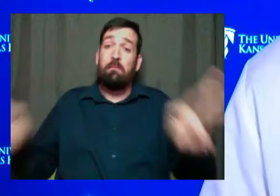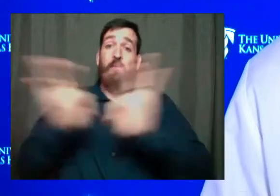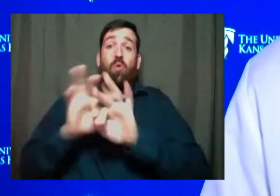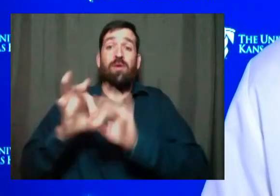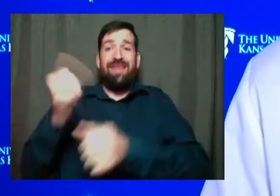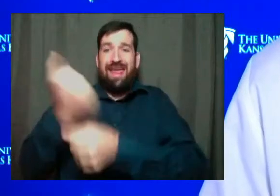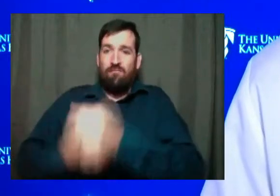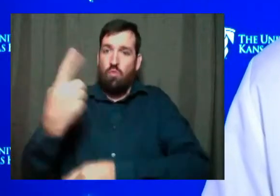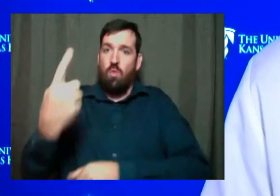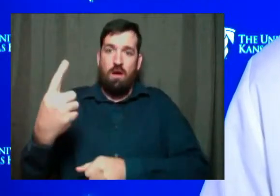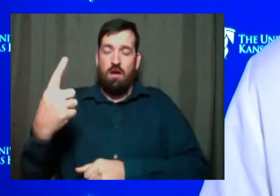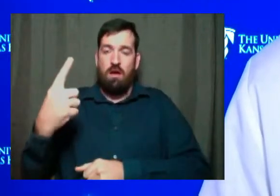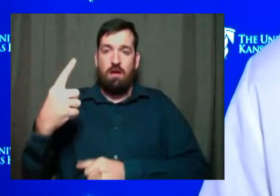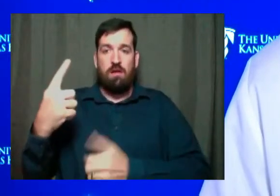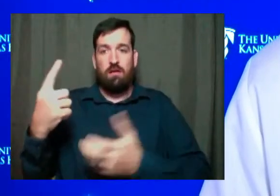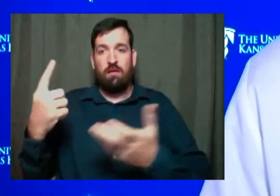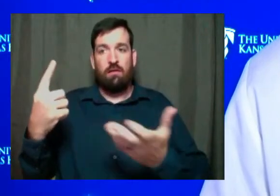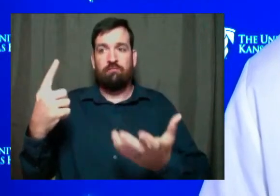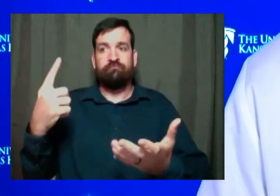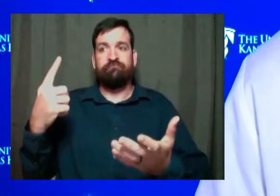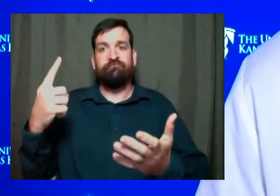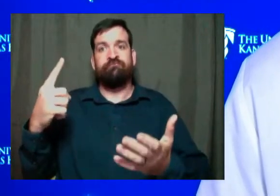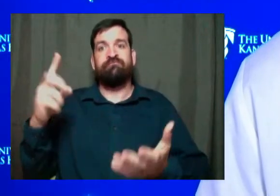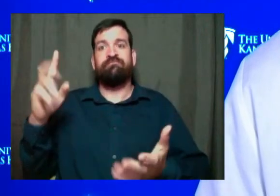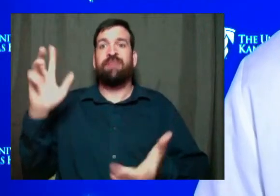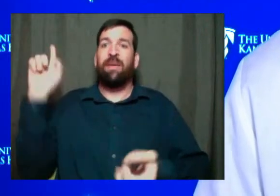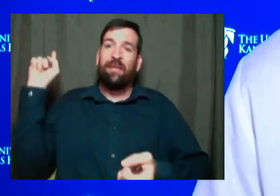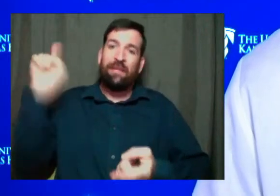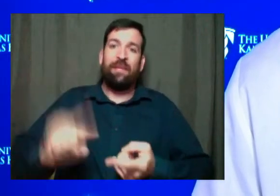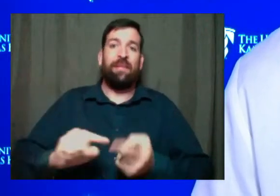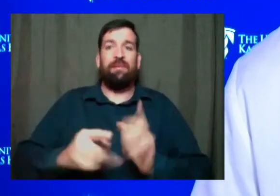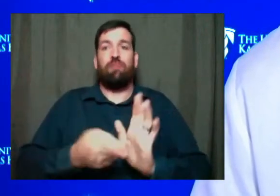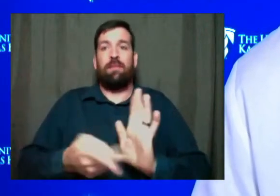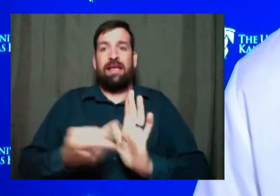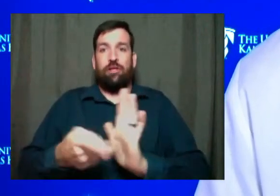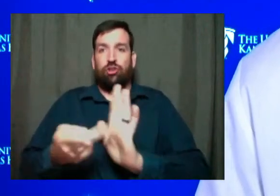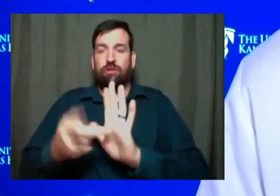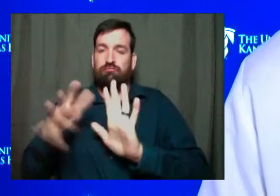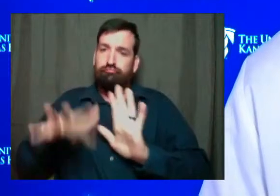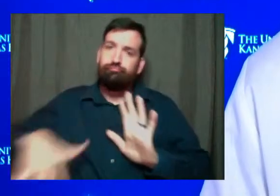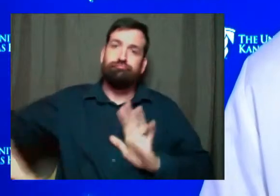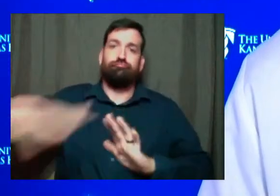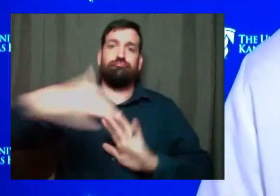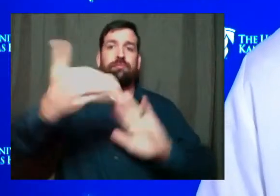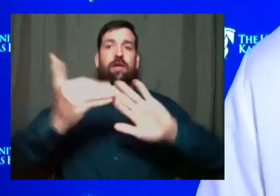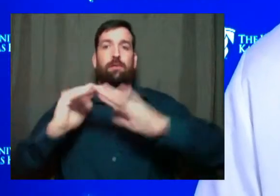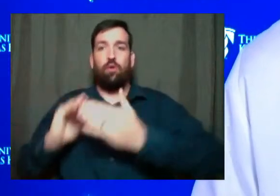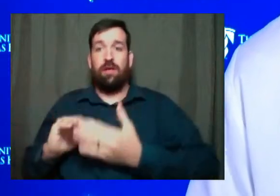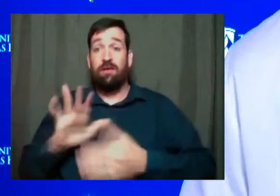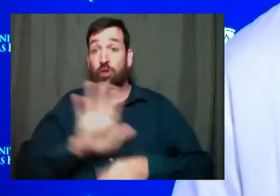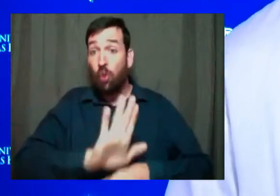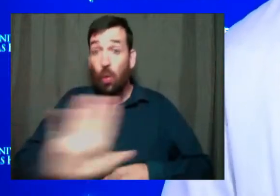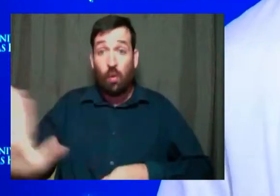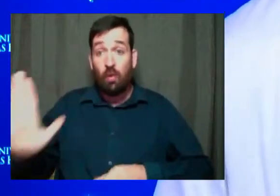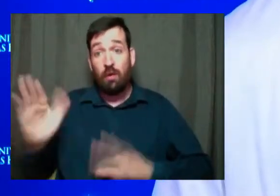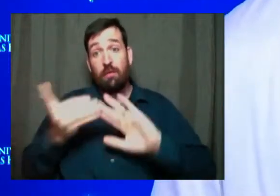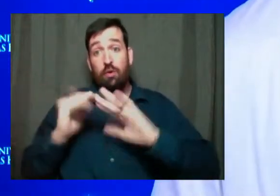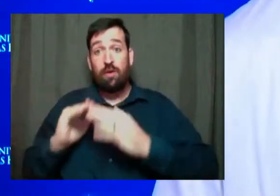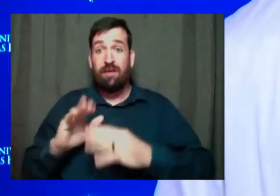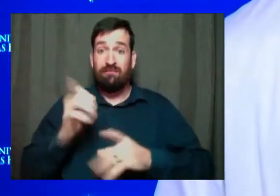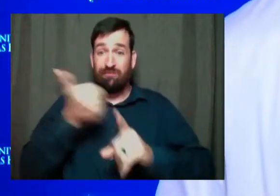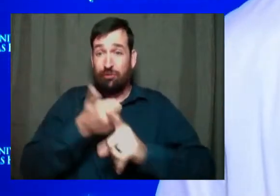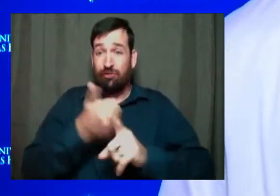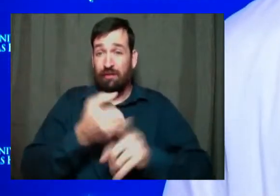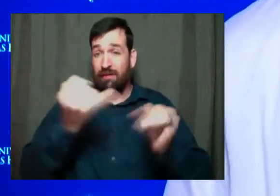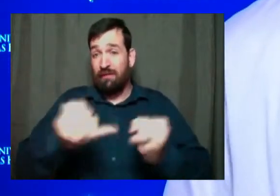the overall burden of replication throughout the community, throughout your community, through you individually, and the way to do